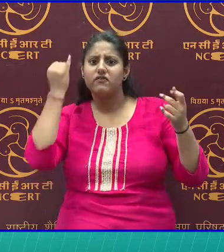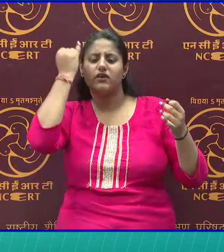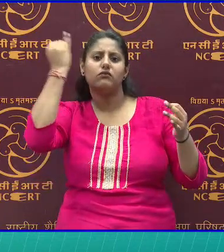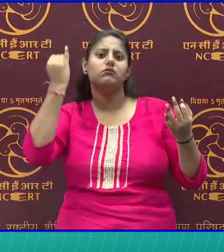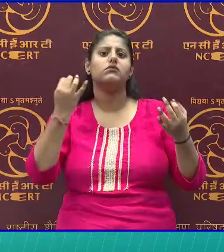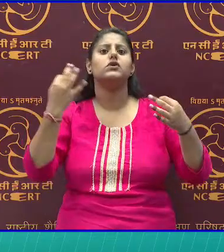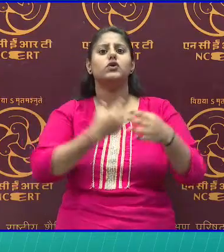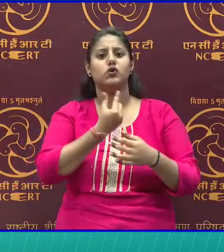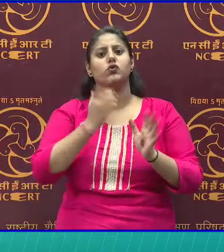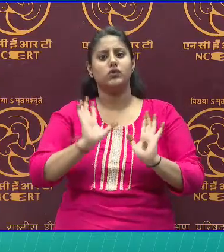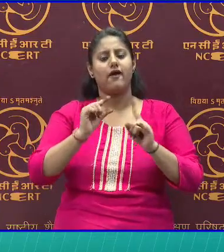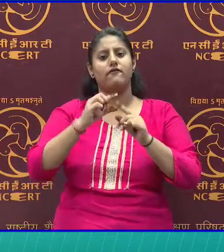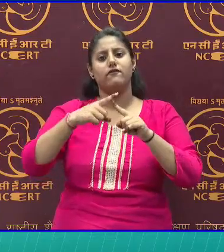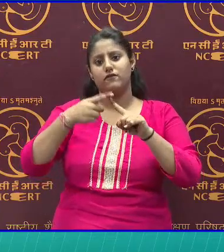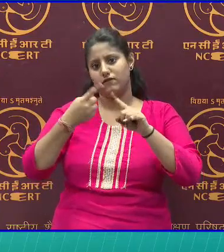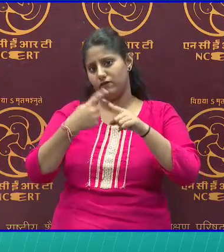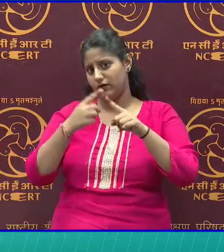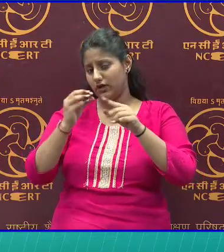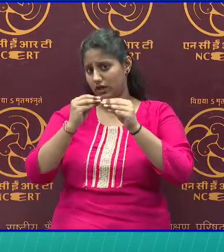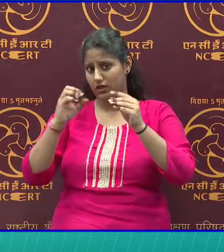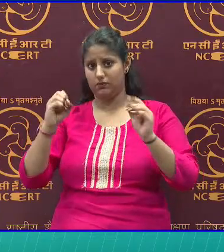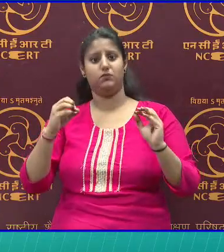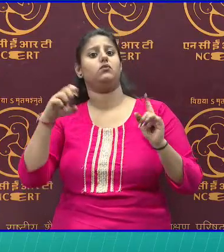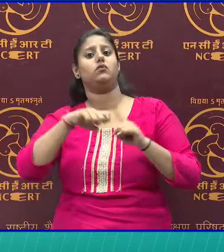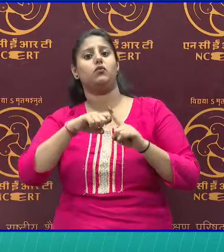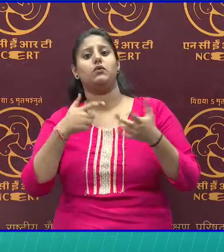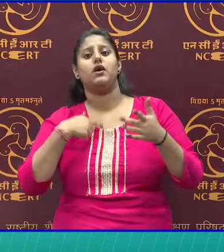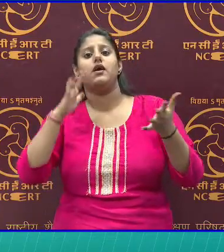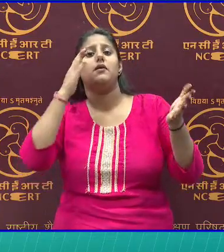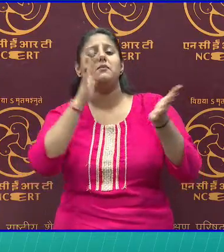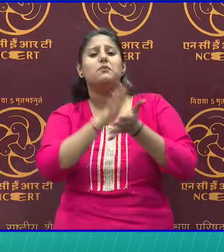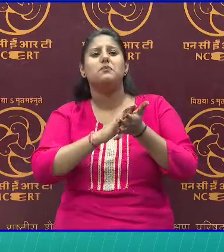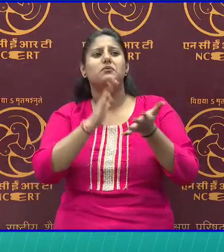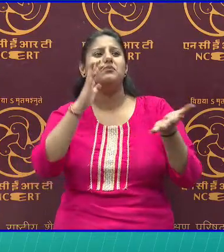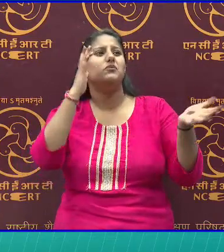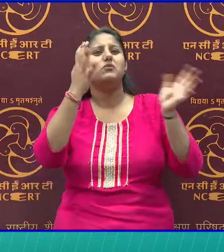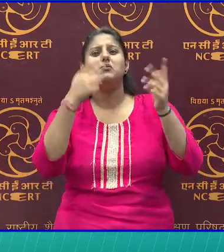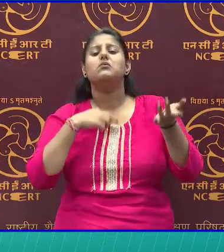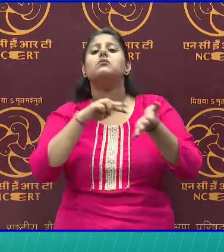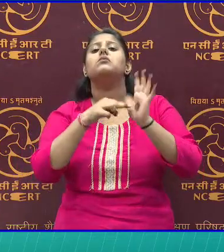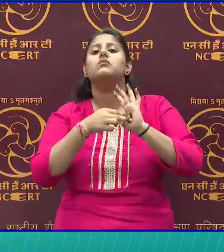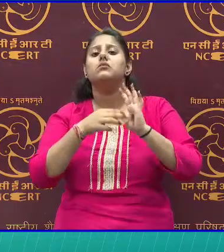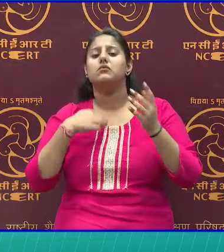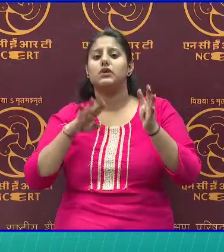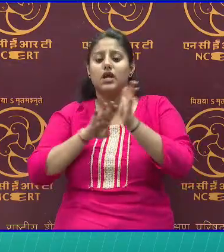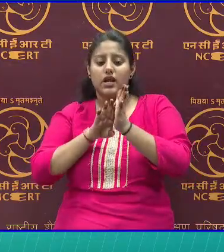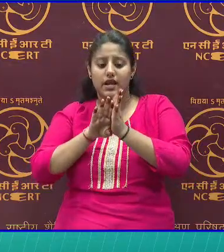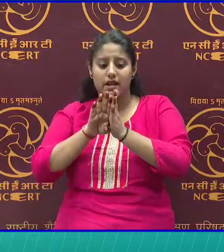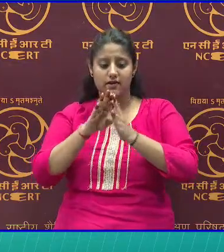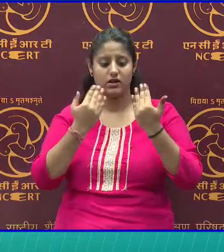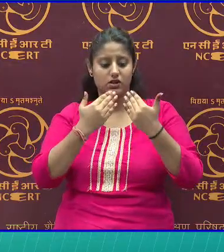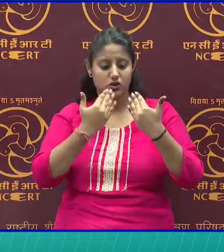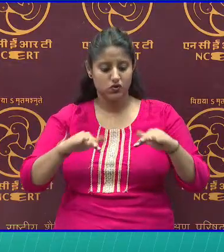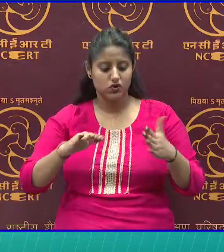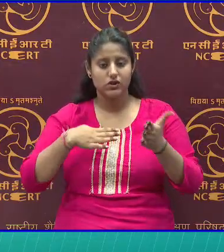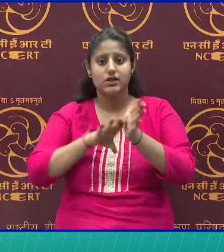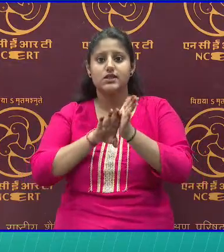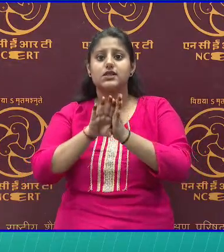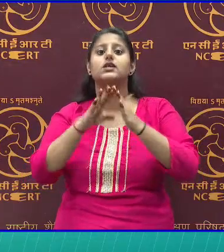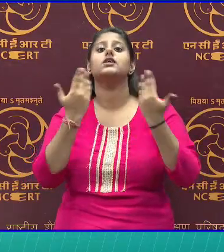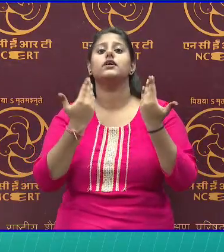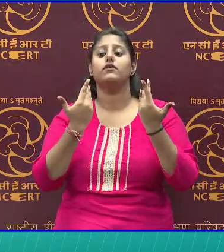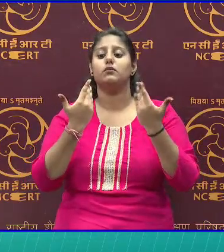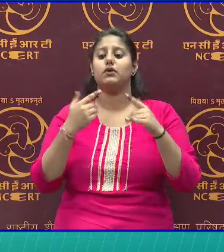used in the textbook. Basically the world around us is for developing the sensitivity towards the